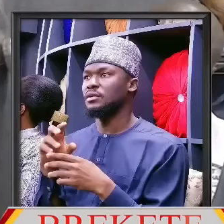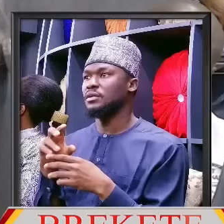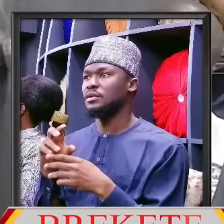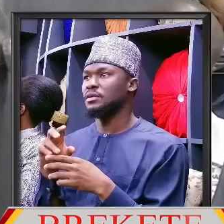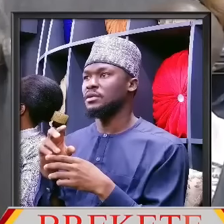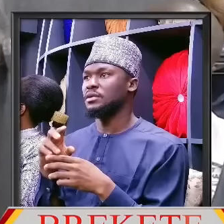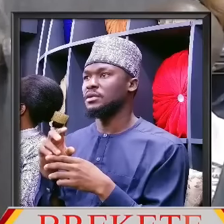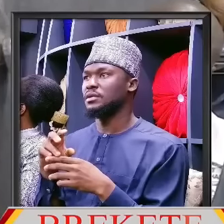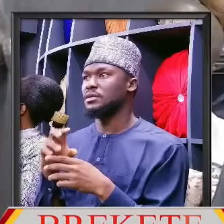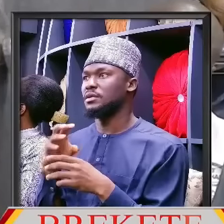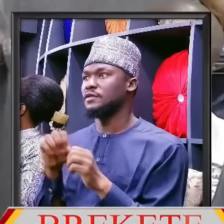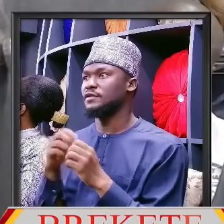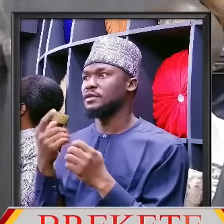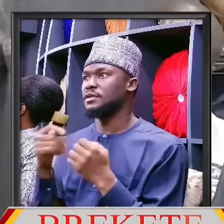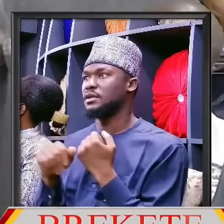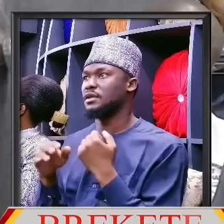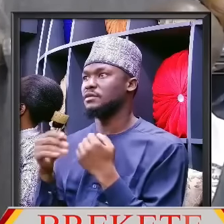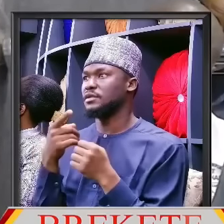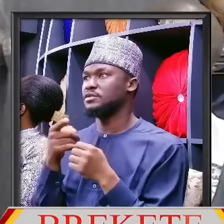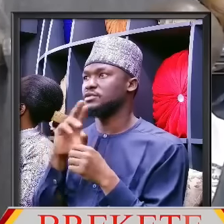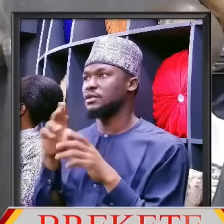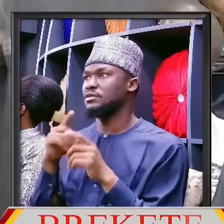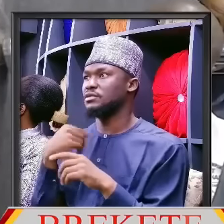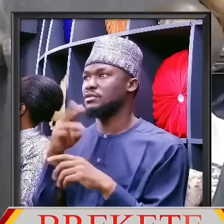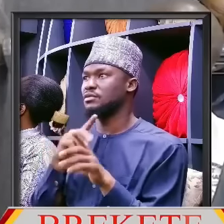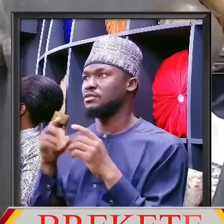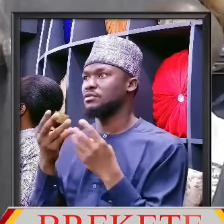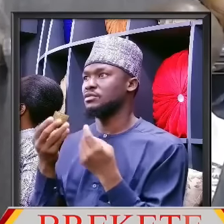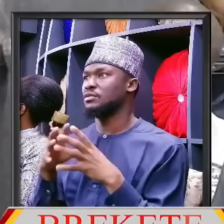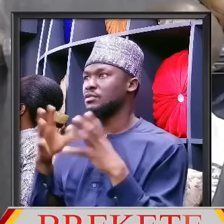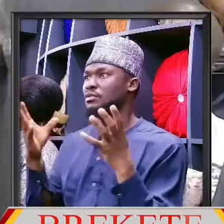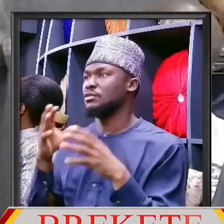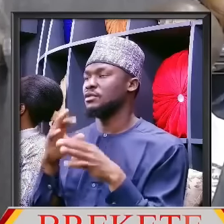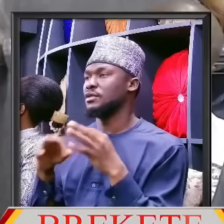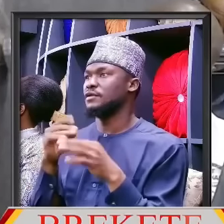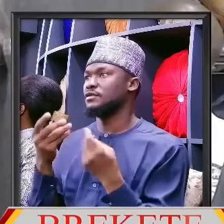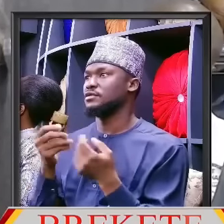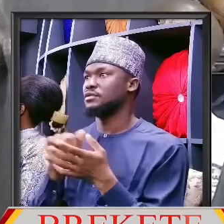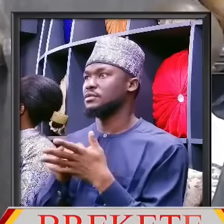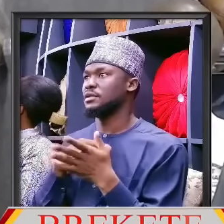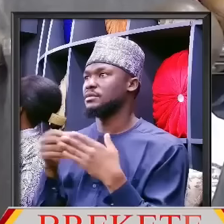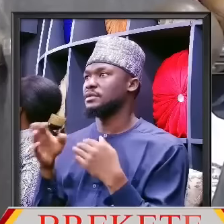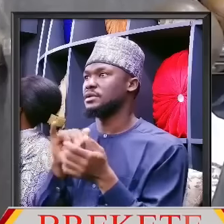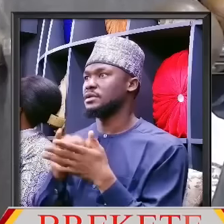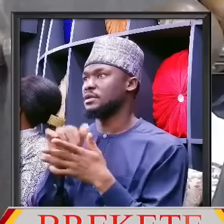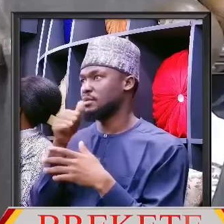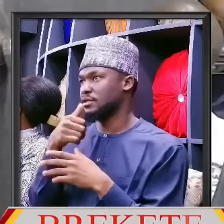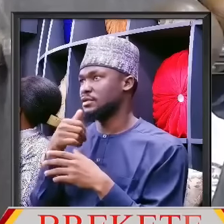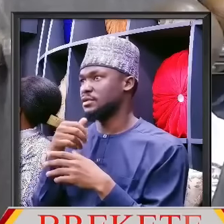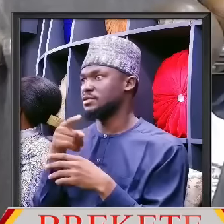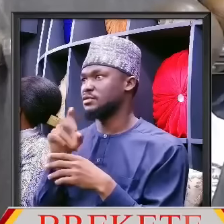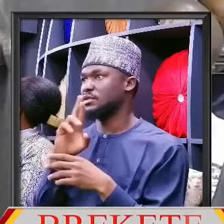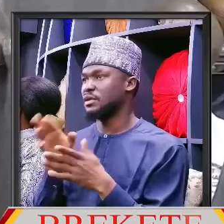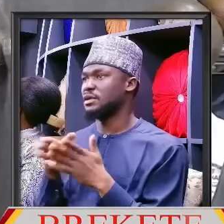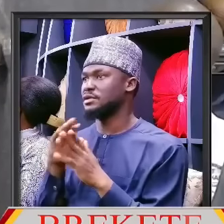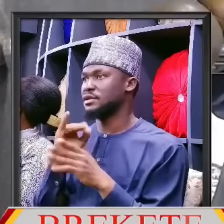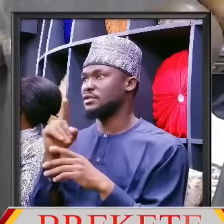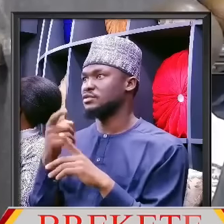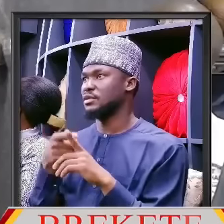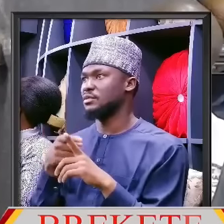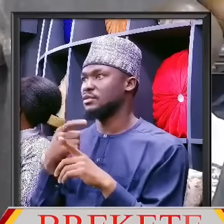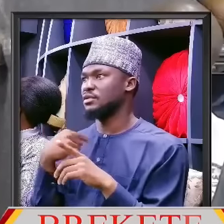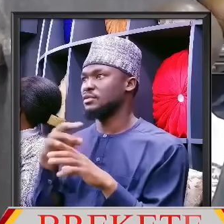the adverts where you they do. For free, you go do more when we resolve this issue. That patience where you they ask for now 1 month